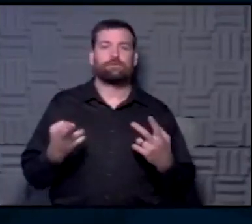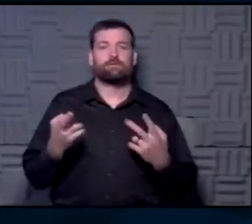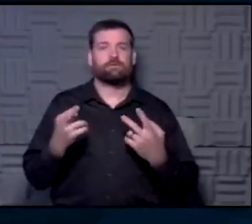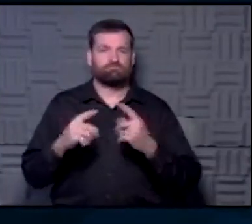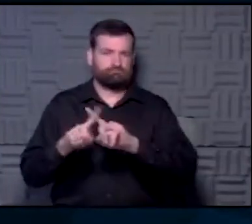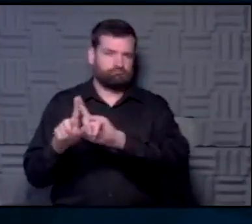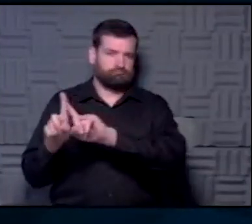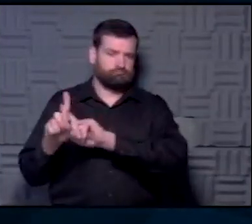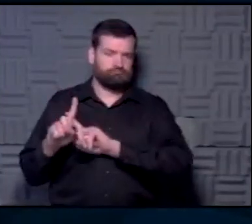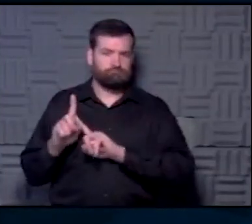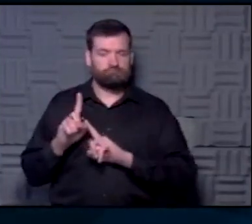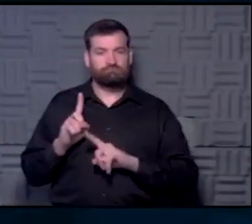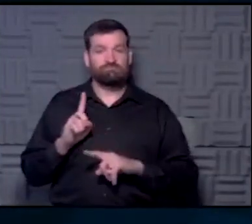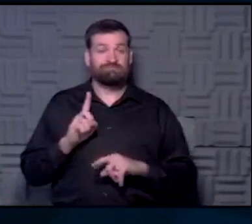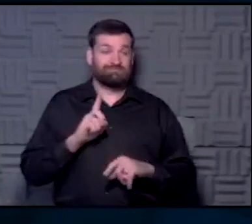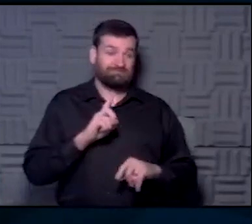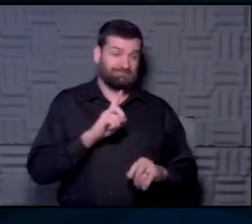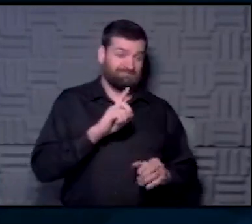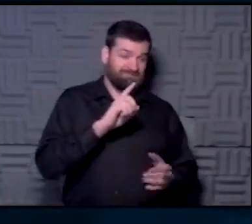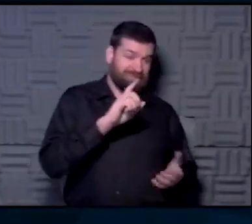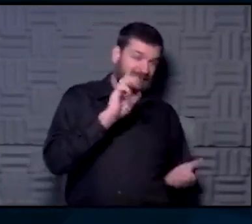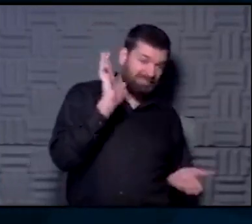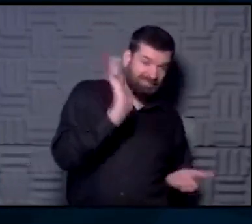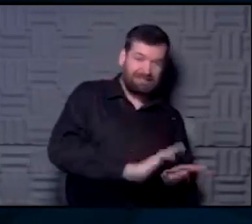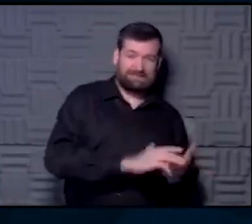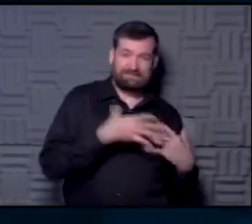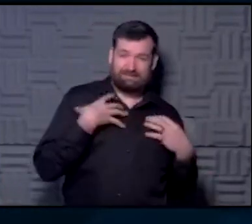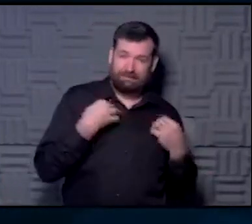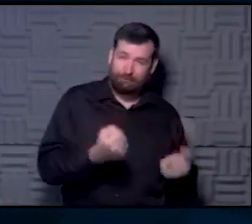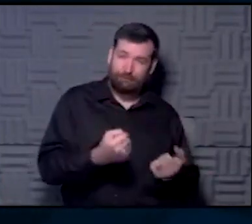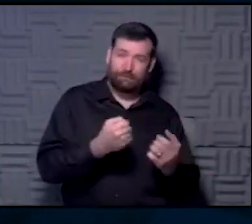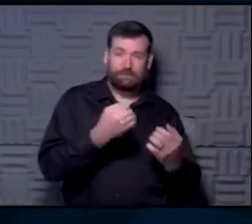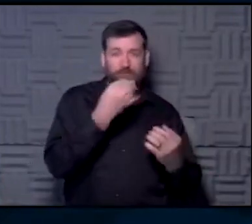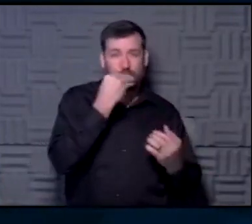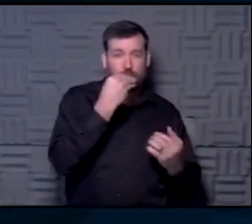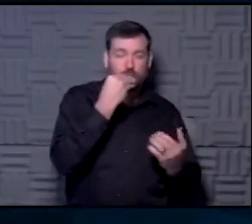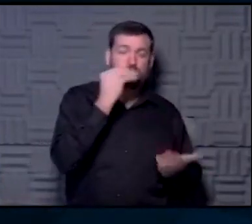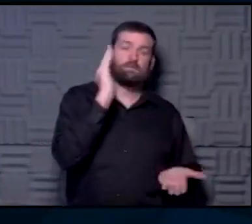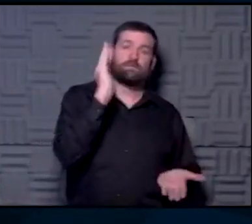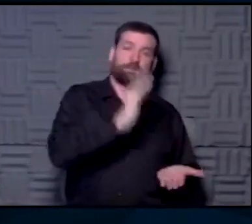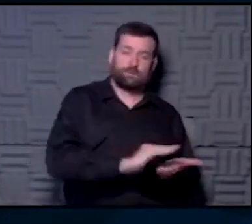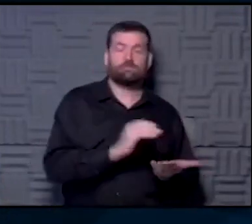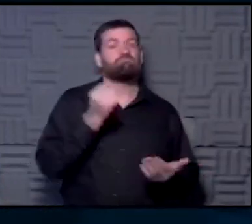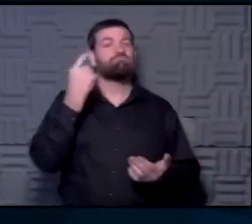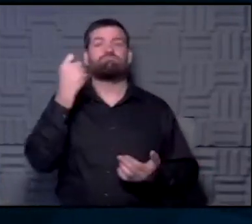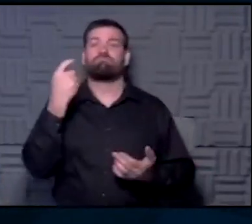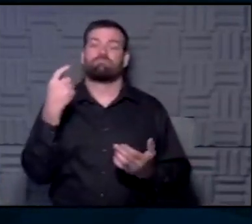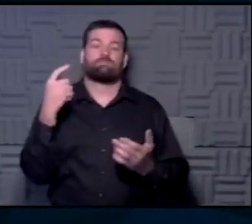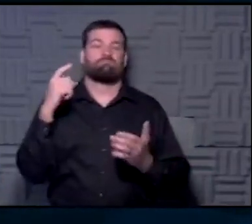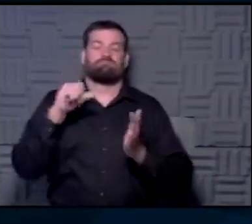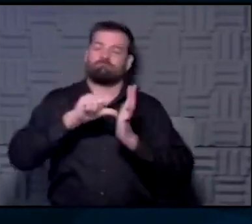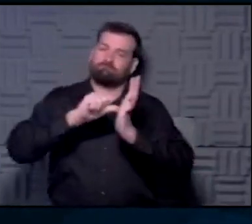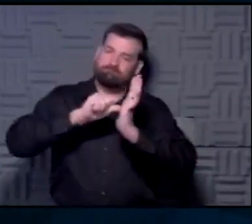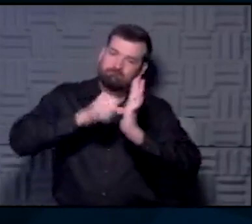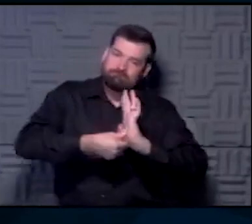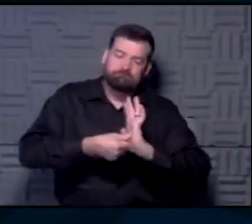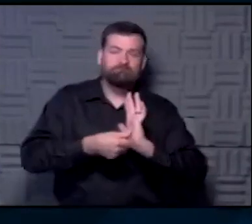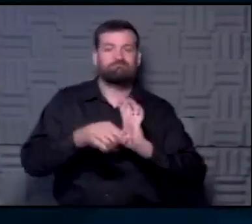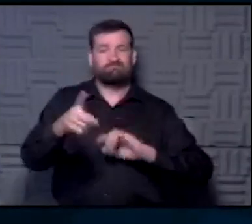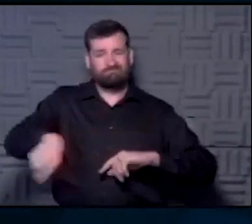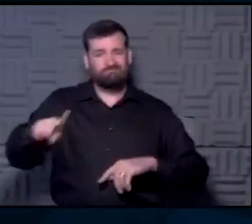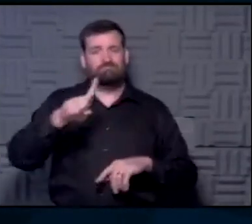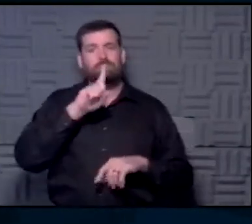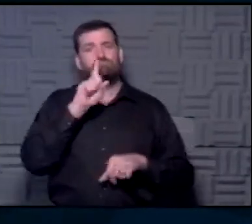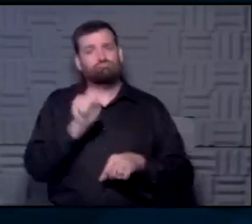whole, and reduce those lower nutritional value foods. Again, having a place, I can't say it enough, I really want people to have a